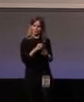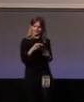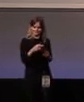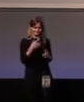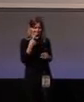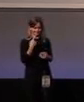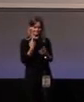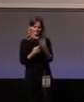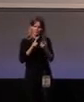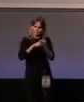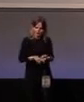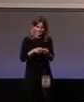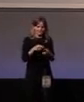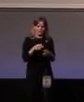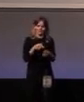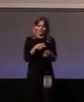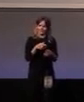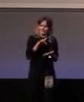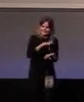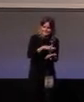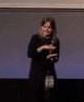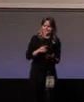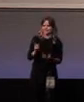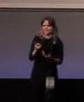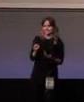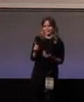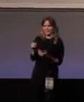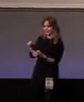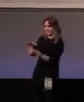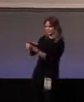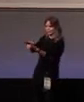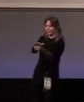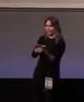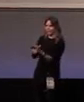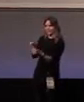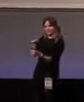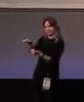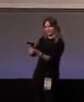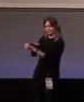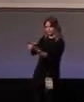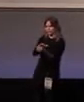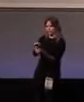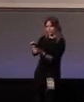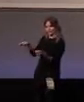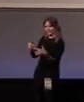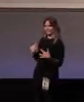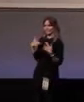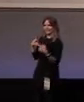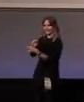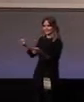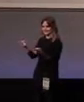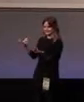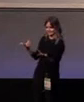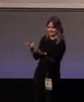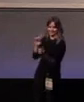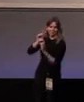which is the expansion of the rural orde angry and population vet is leeuwarder ons gut feeling op een andere